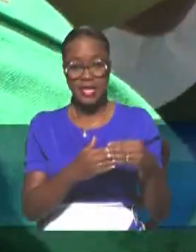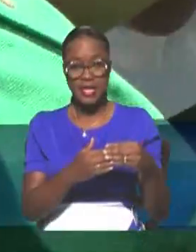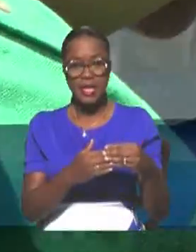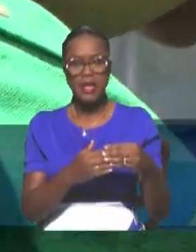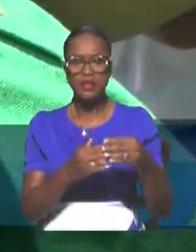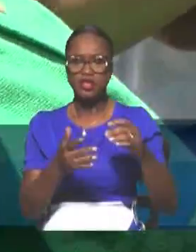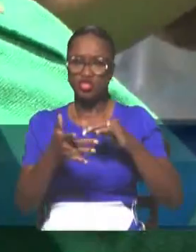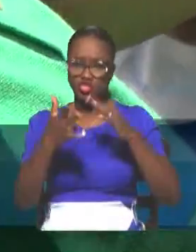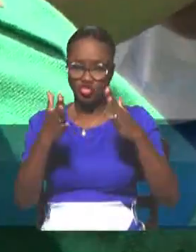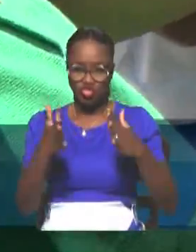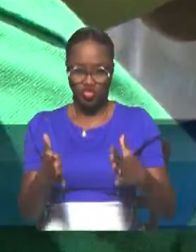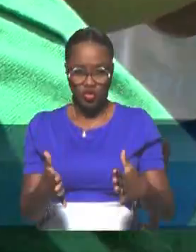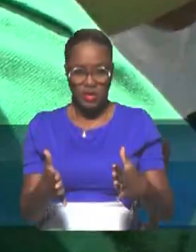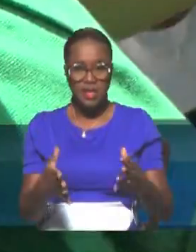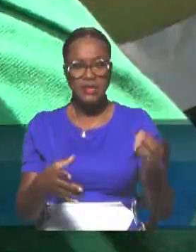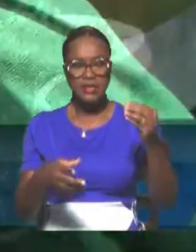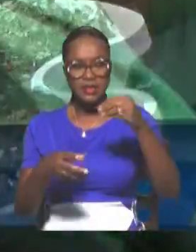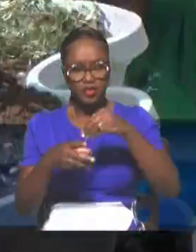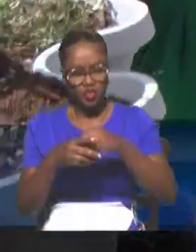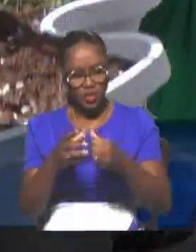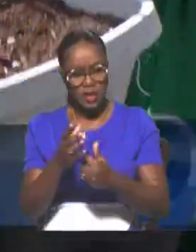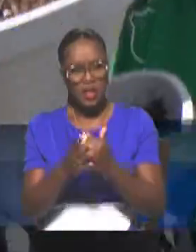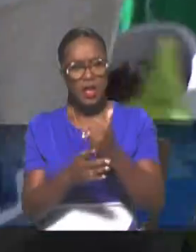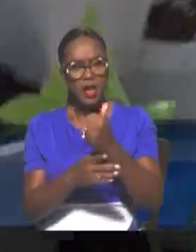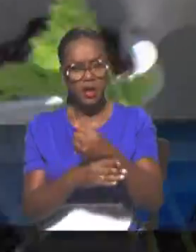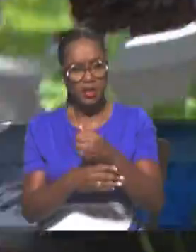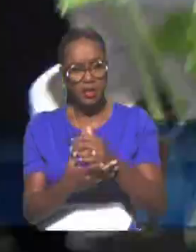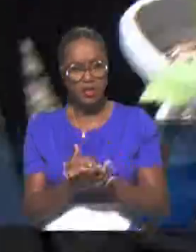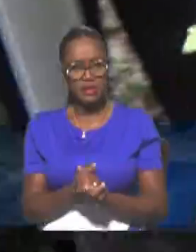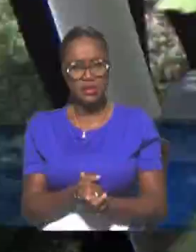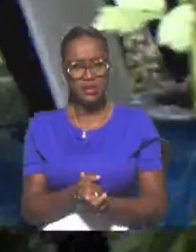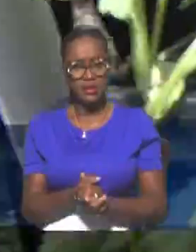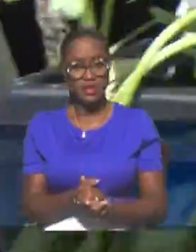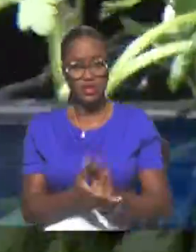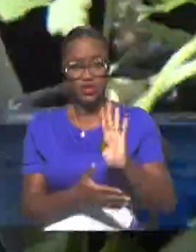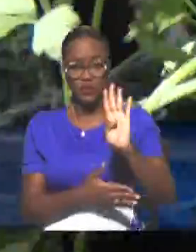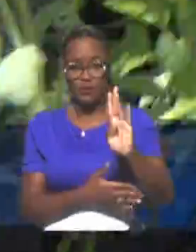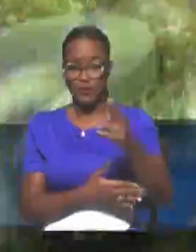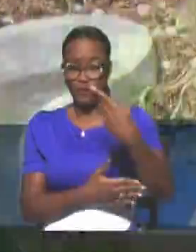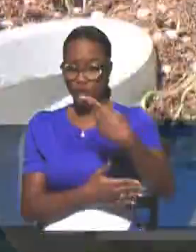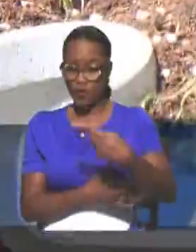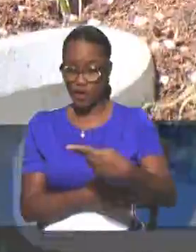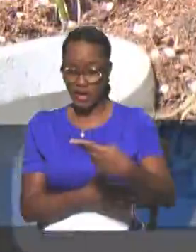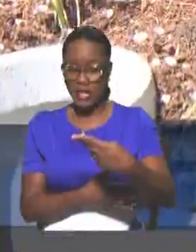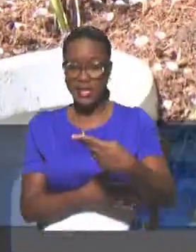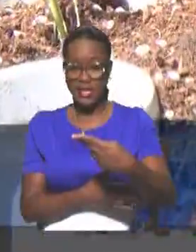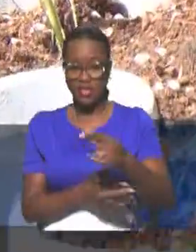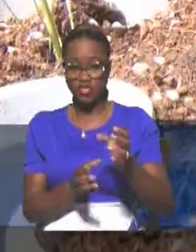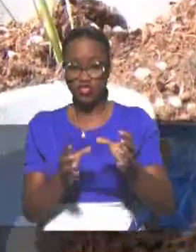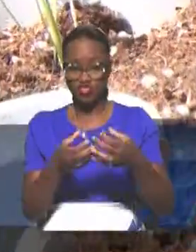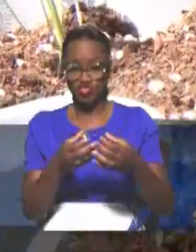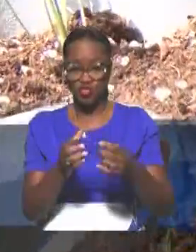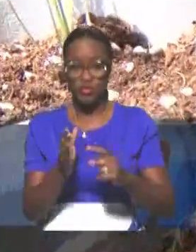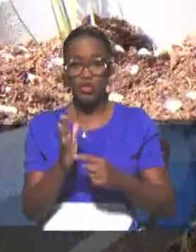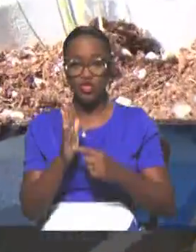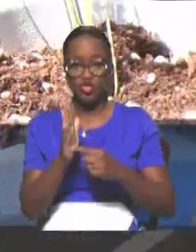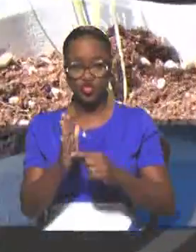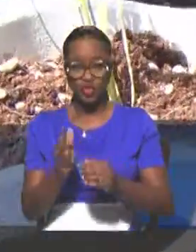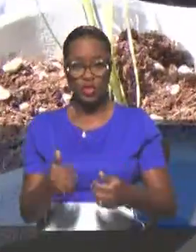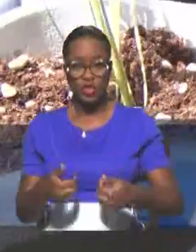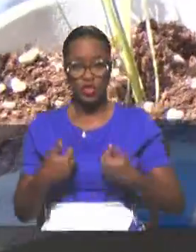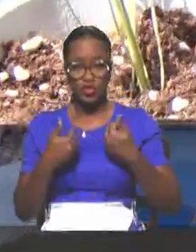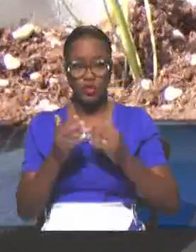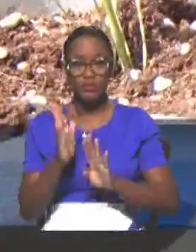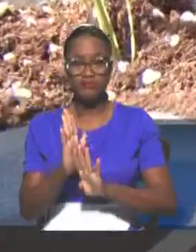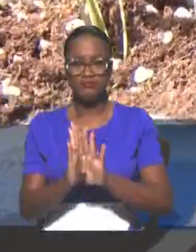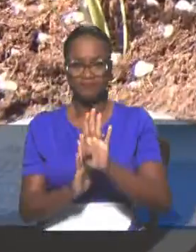allow student inclusion in agriculture. Collaborating with 4-H, an organization promoting youth development, they continue to include